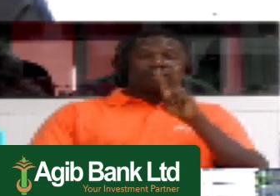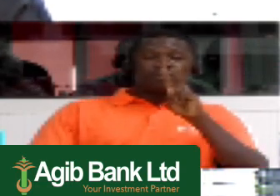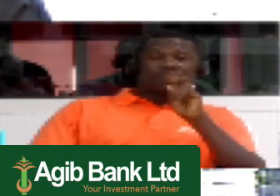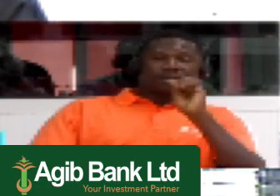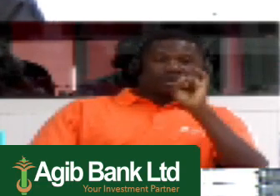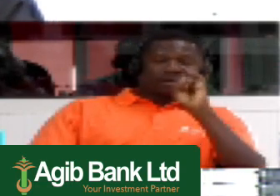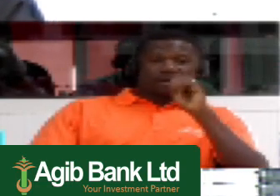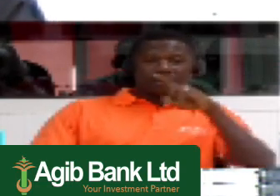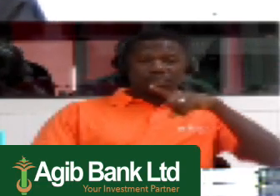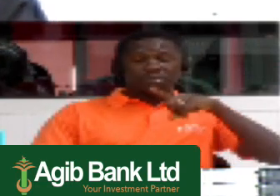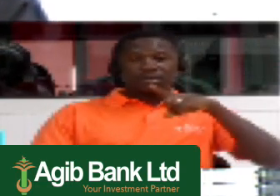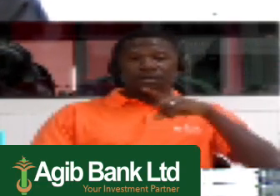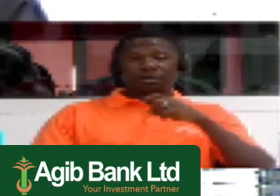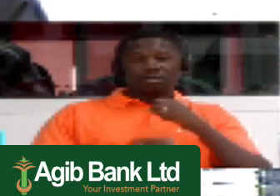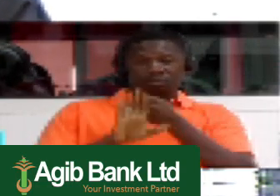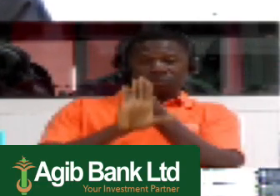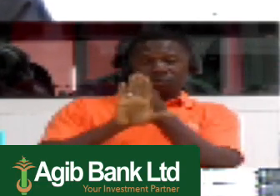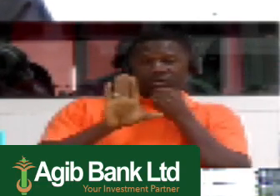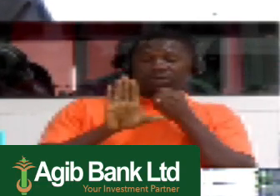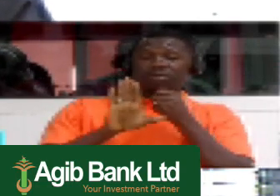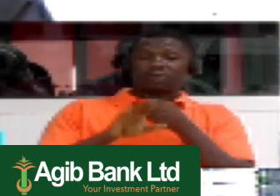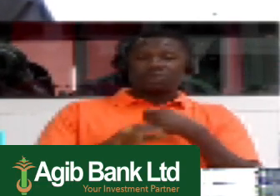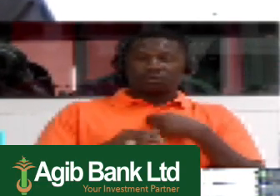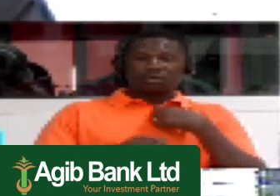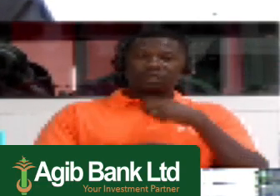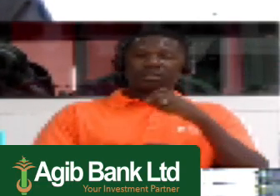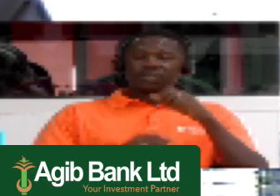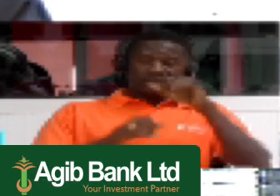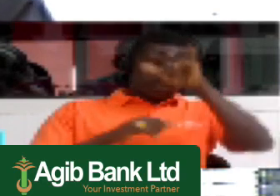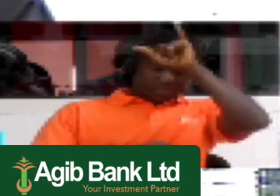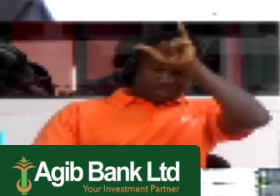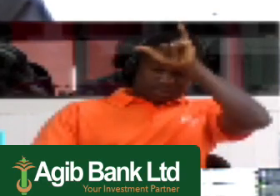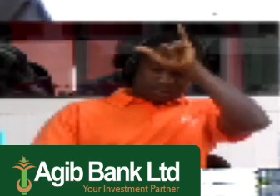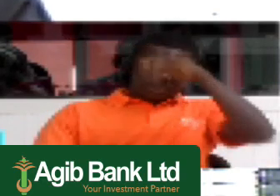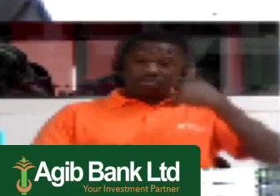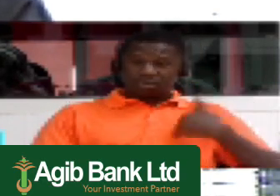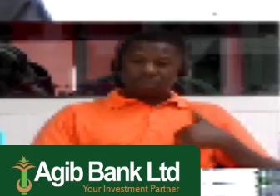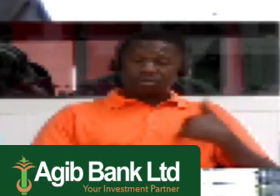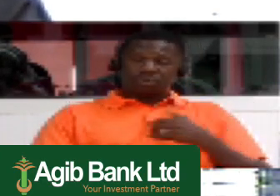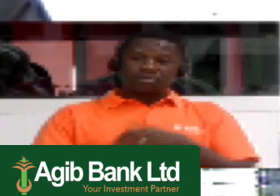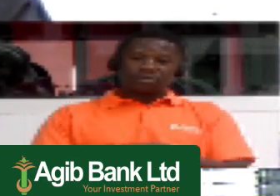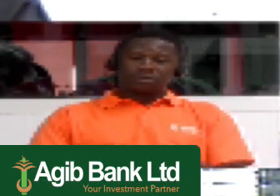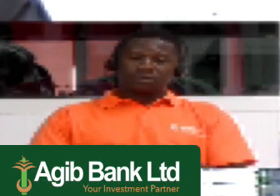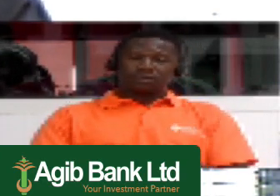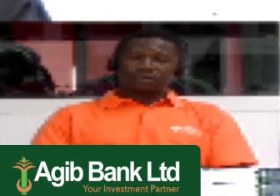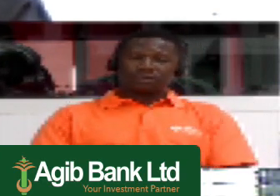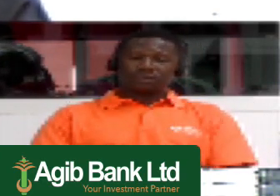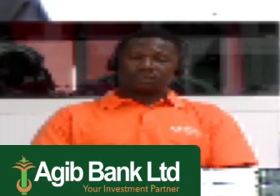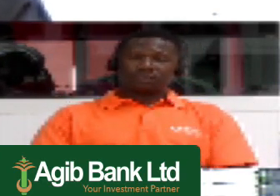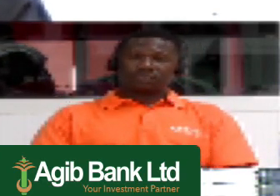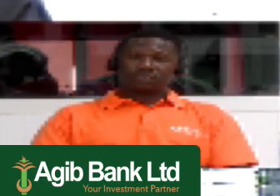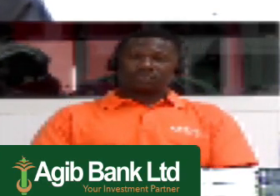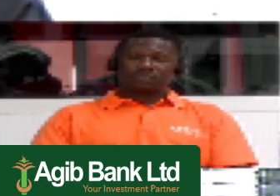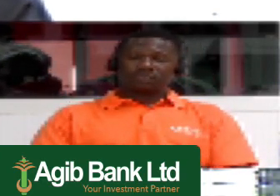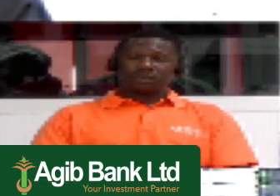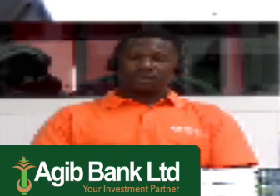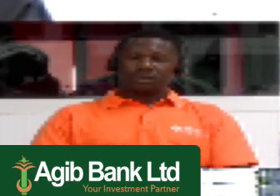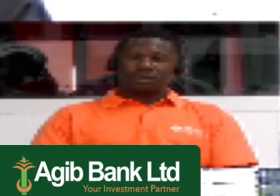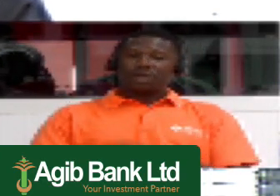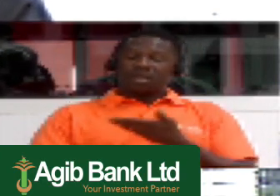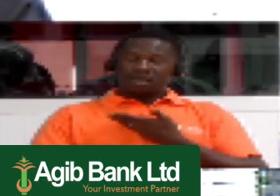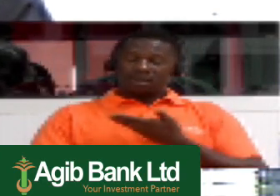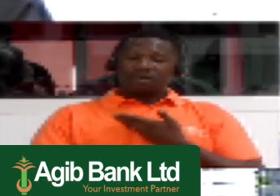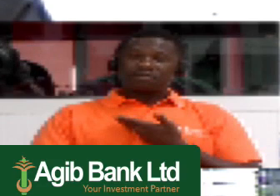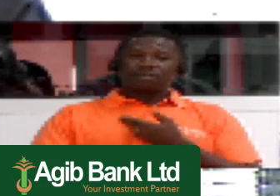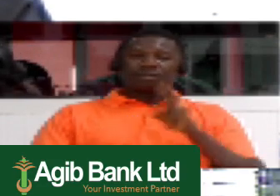kene Egyptian. I did some VIP protection with Egyptians. Nga VIP ke with American